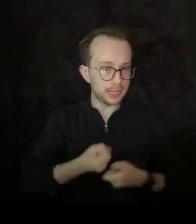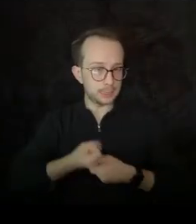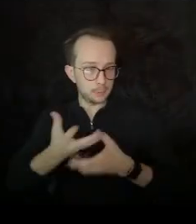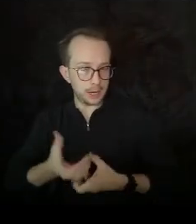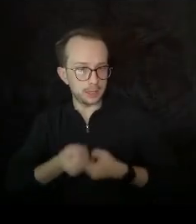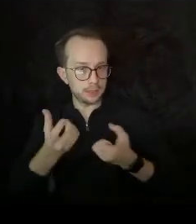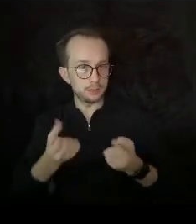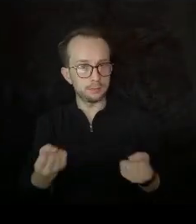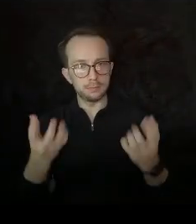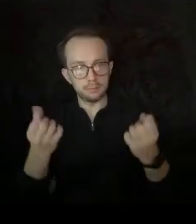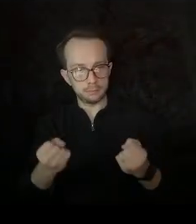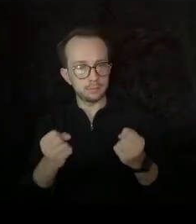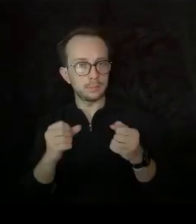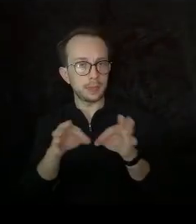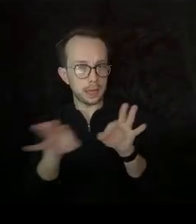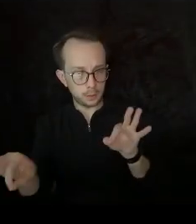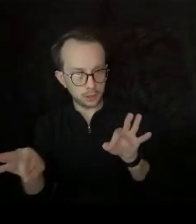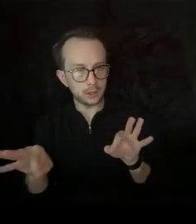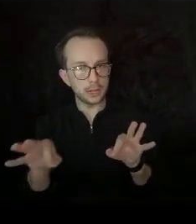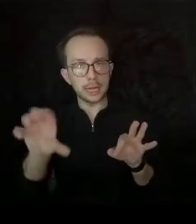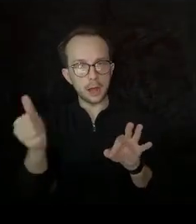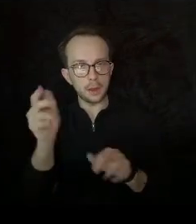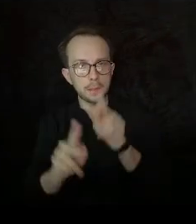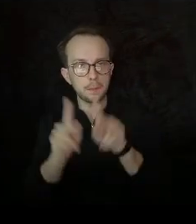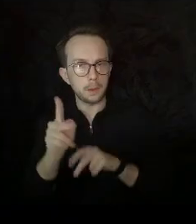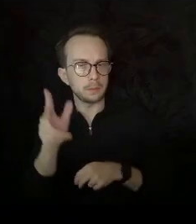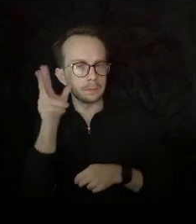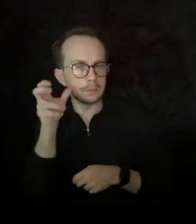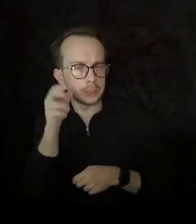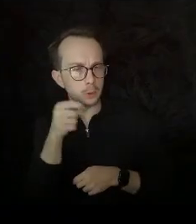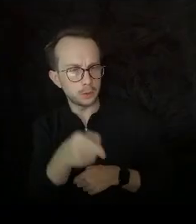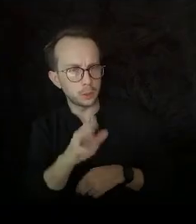they say and how smoothly they speak and read.